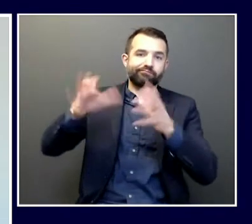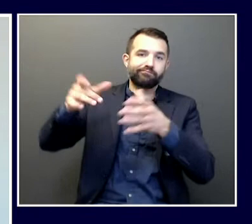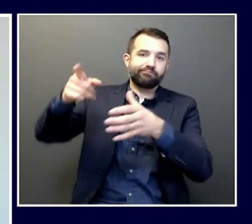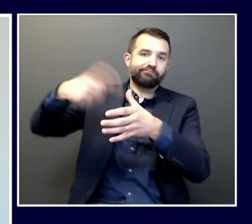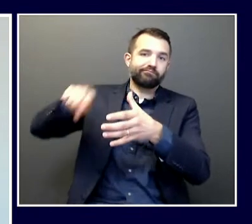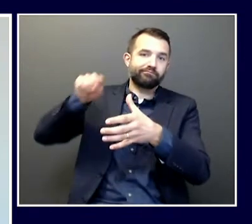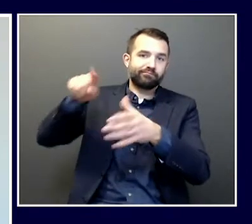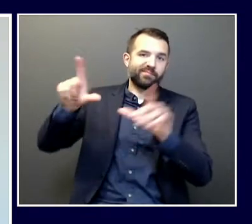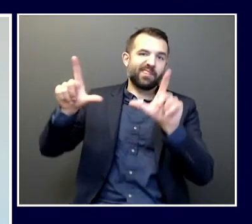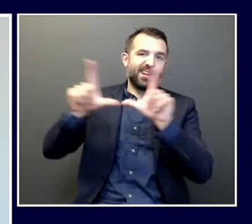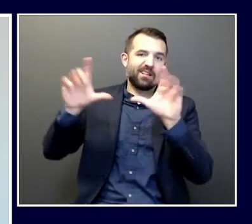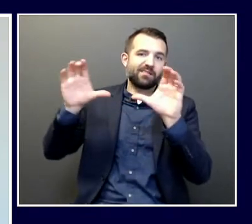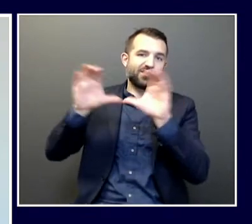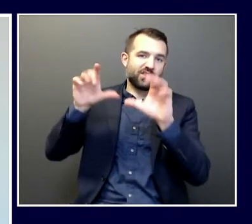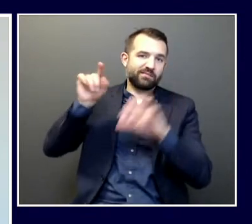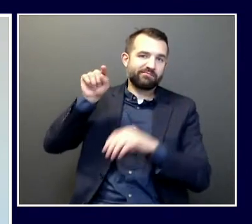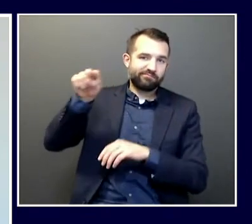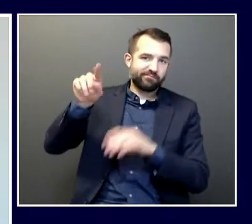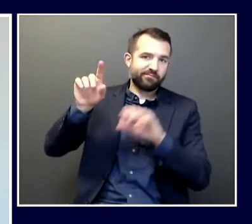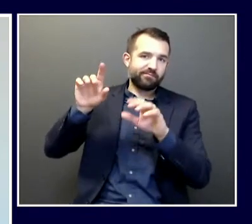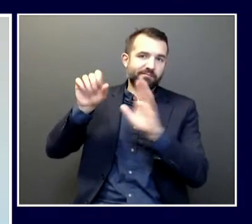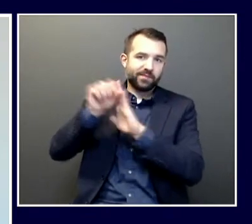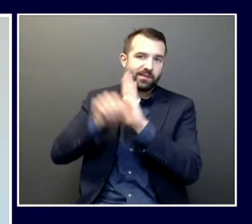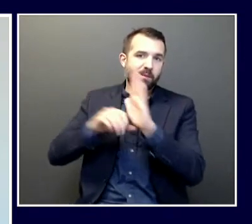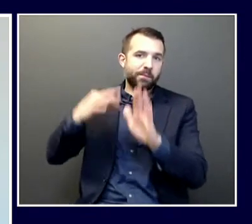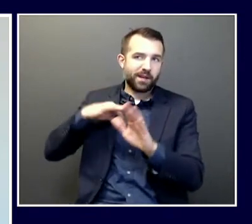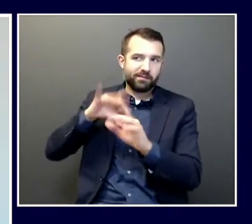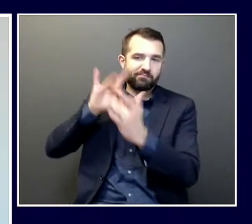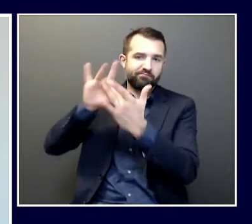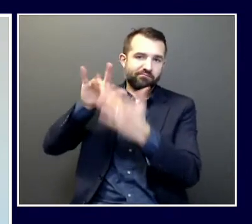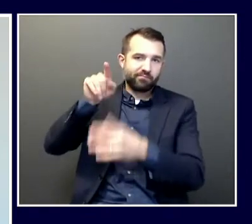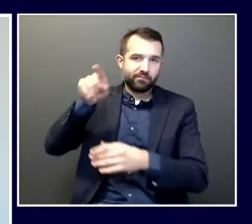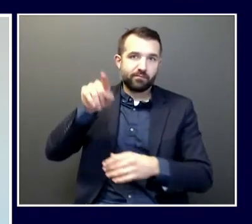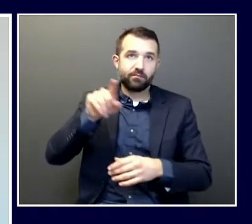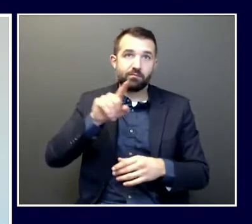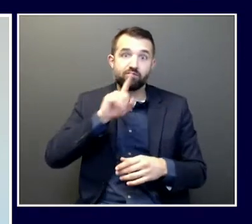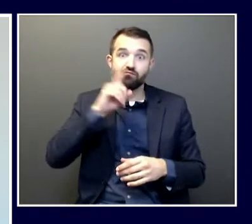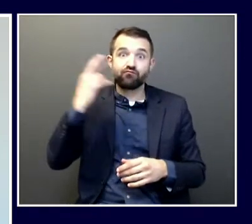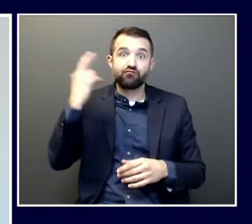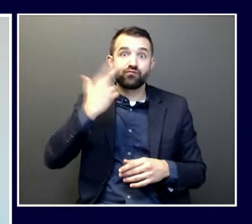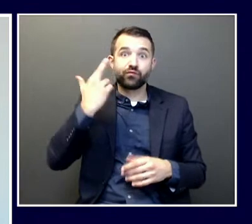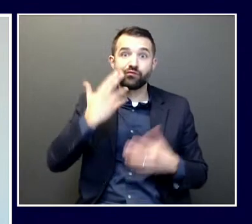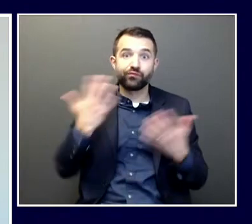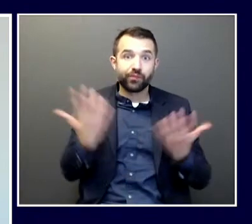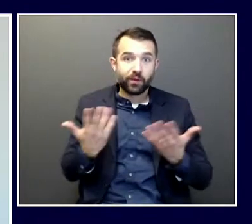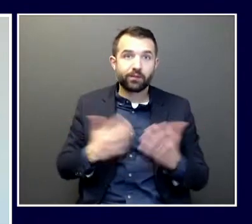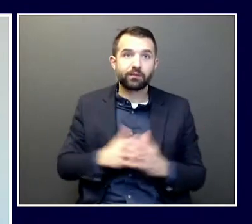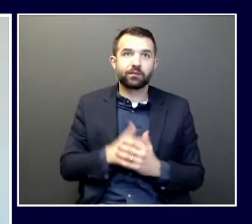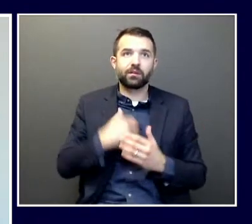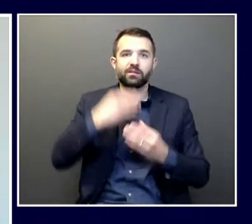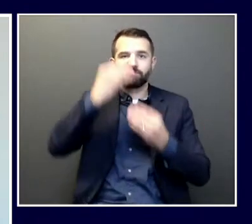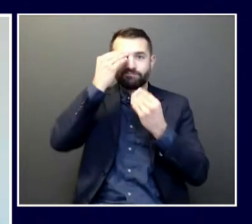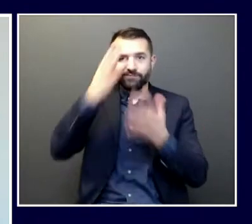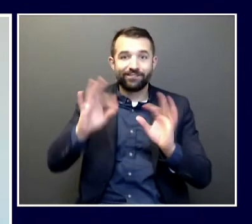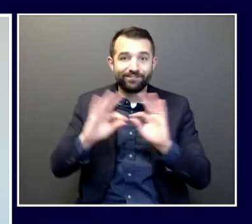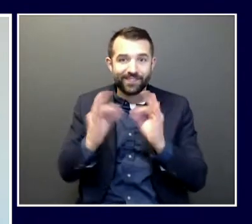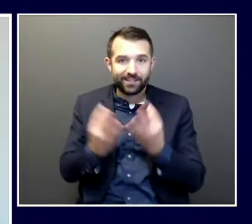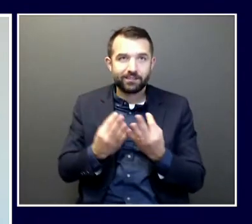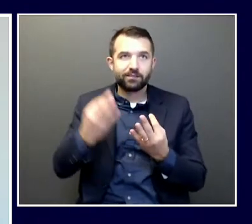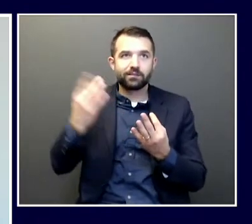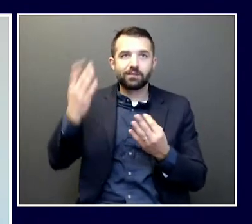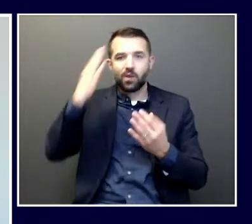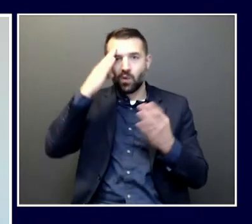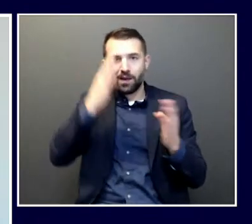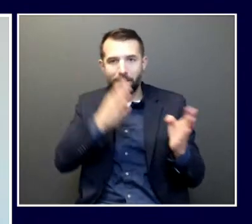purpose of it is to notify the residents, their families, so that they have information and clear information on the plan. We also get the